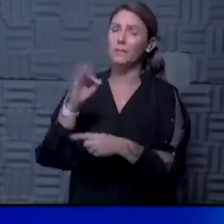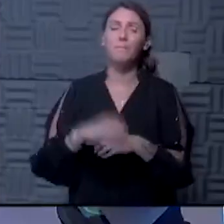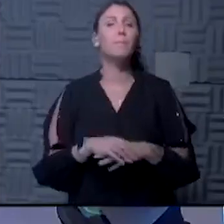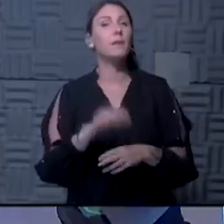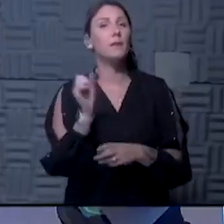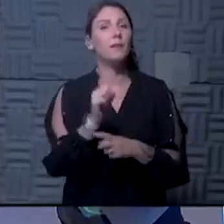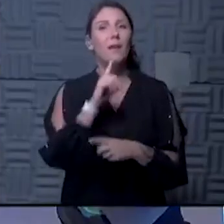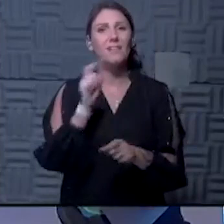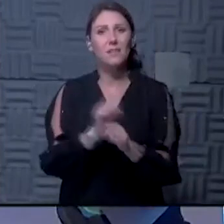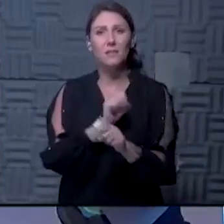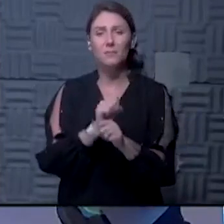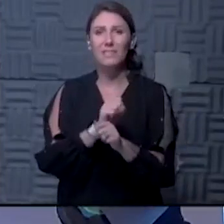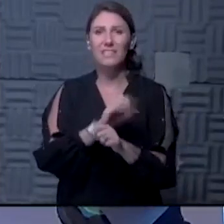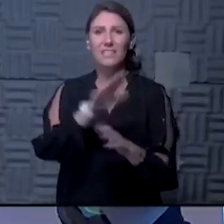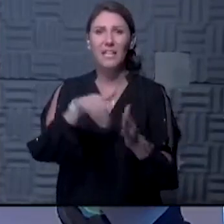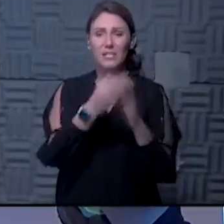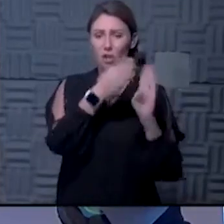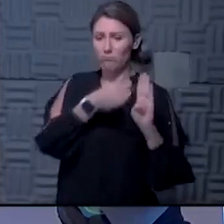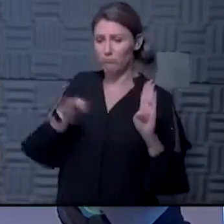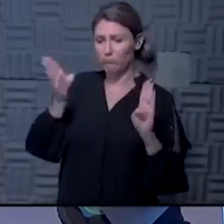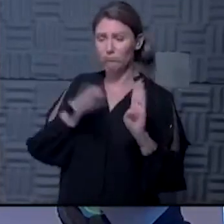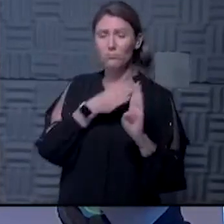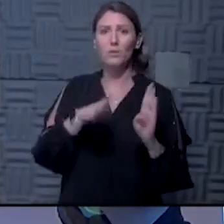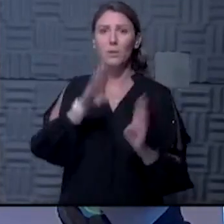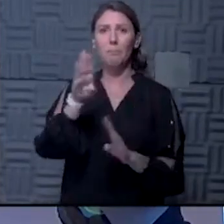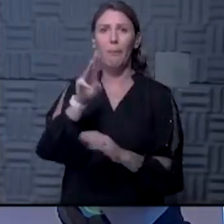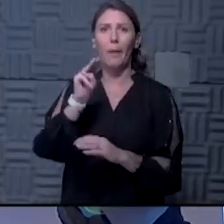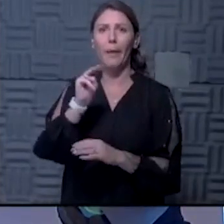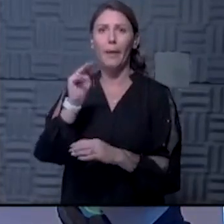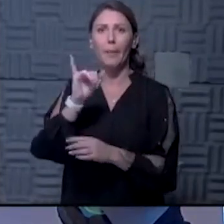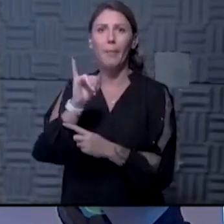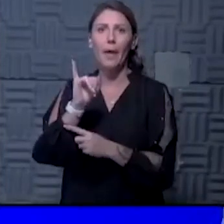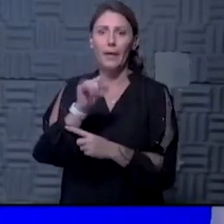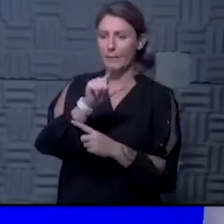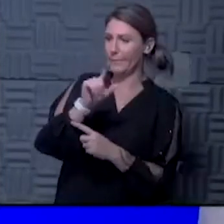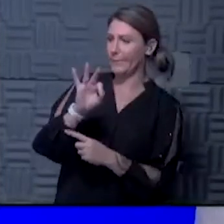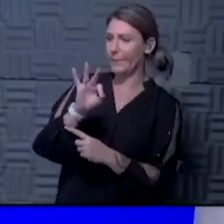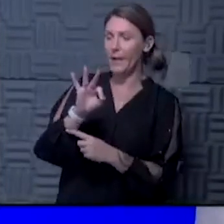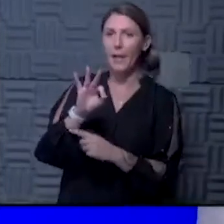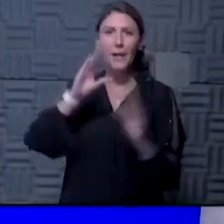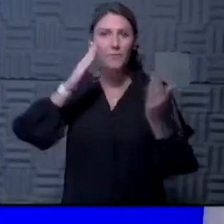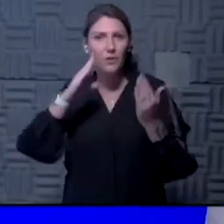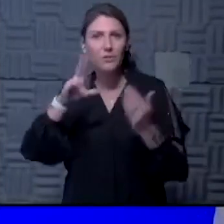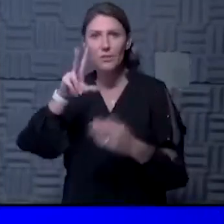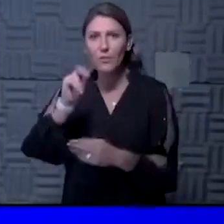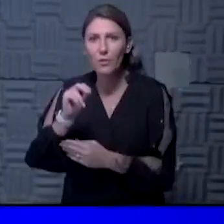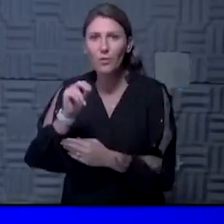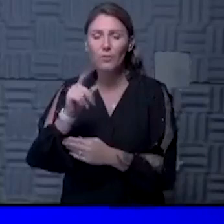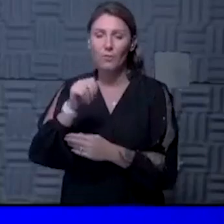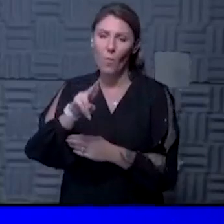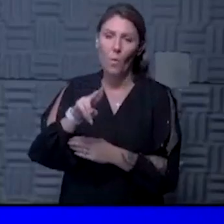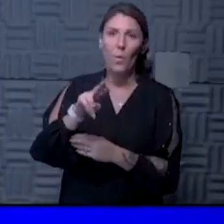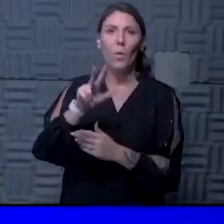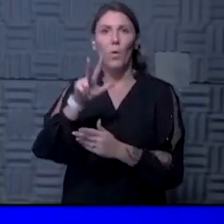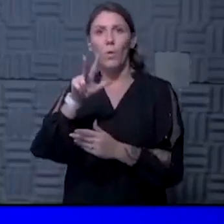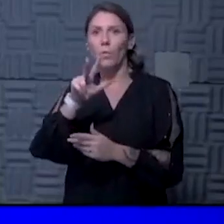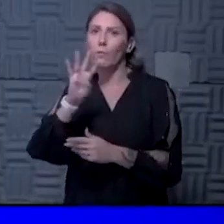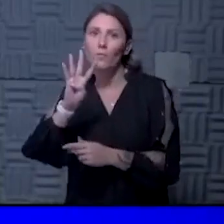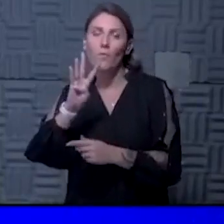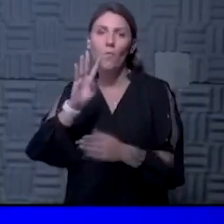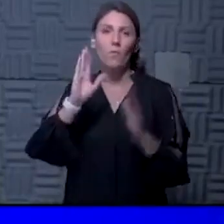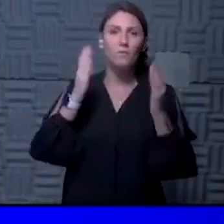Yeah, absolutely. It's all a continuum. So it's a BMI of 29 versus 30, or 34 versus 35, depending on how